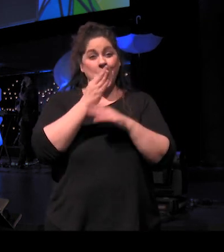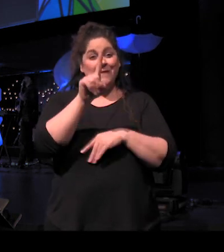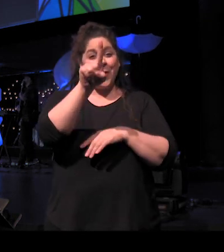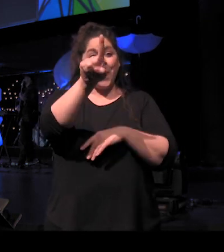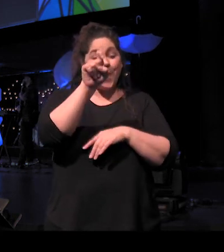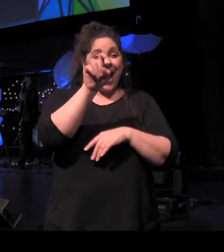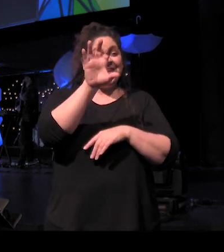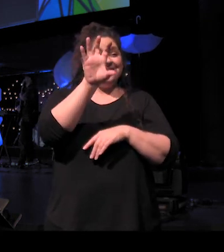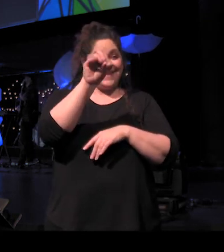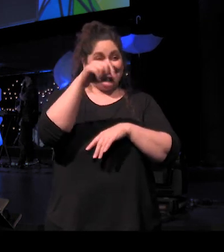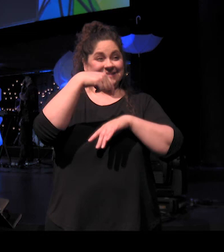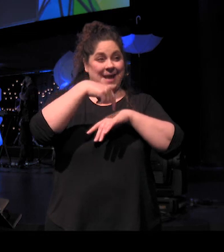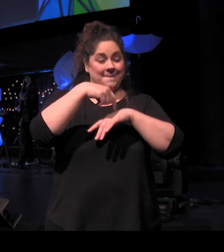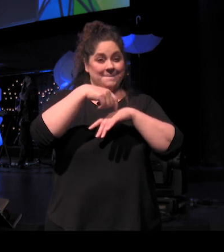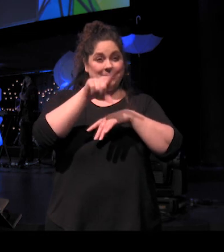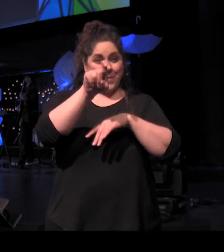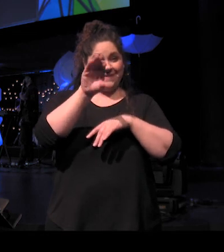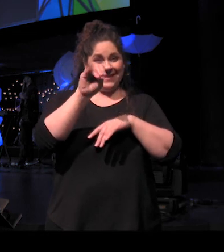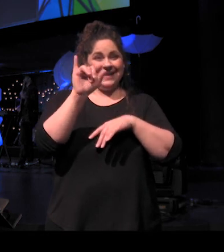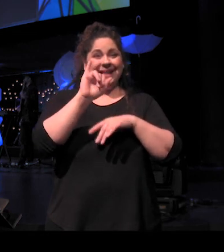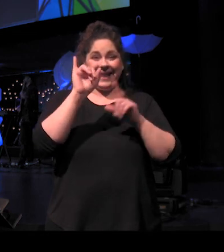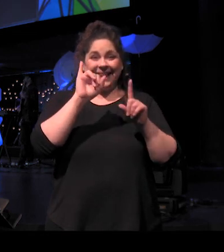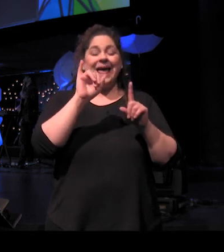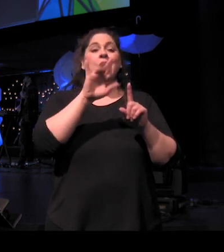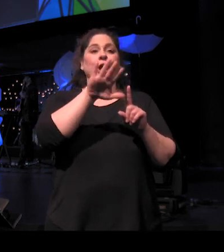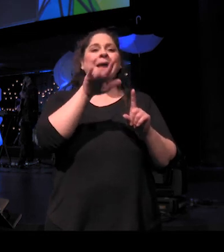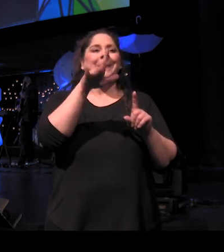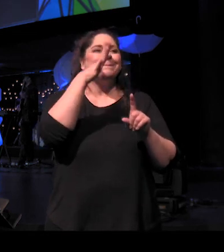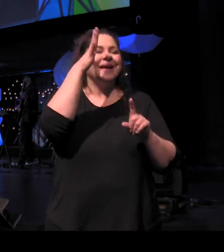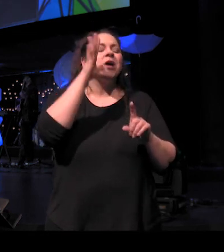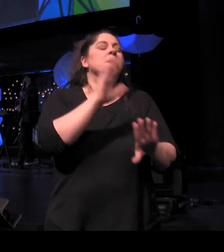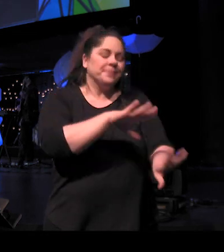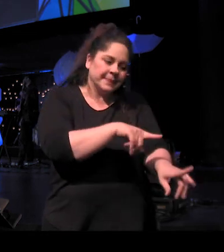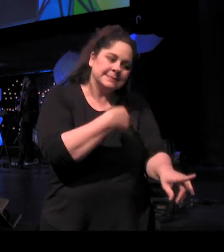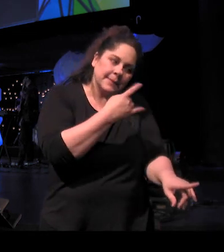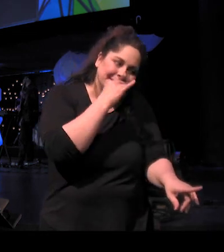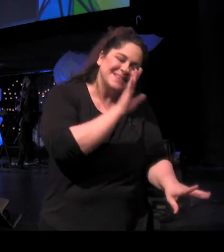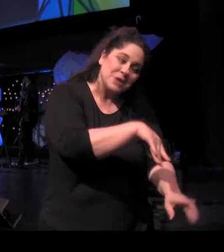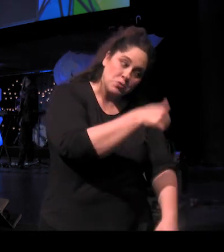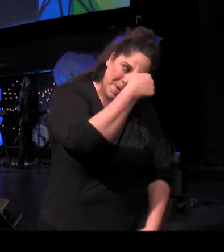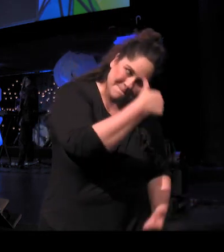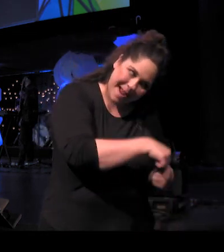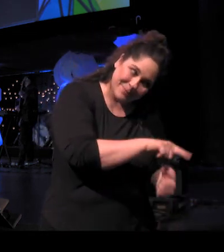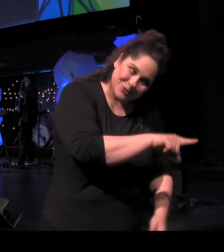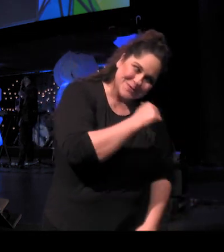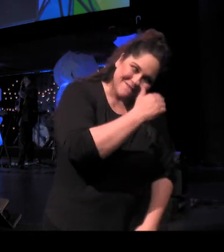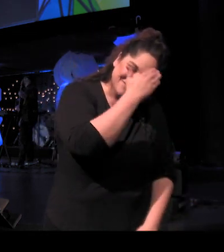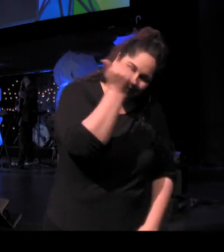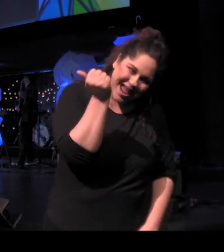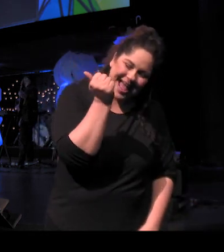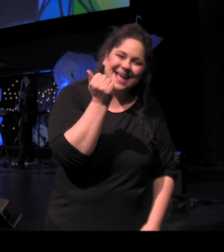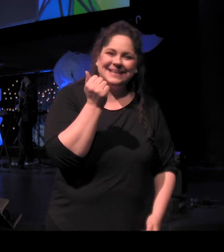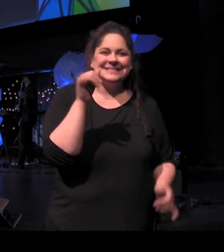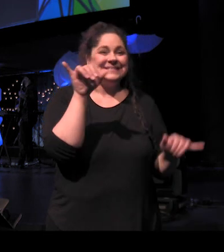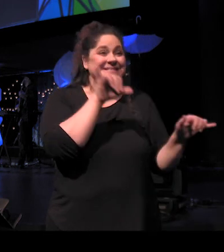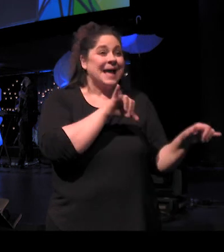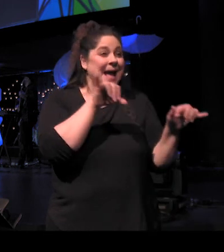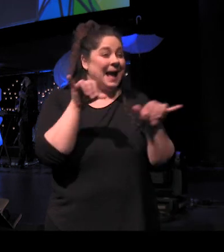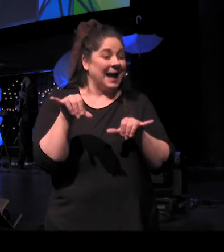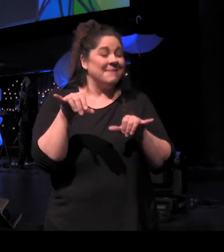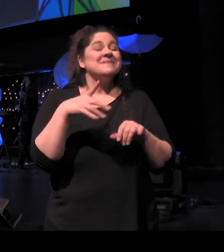times. Kind of reminds me of a parent, you know, you keep telling your kid, remember, don't forget. We're going to look at five